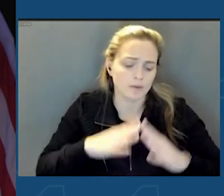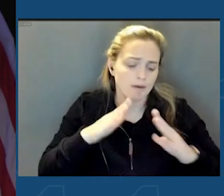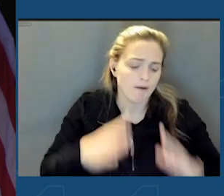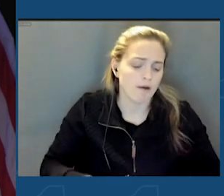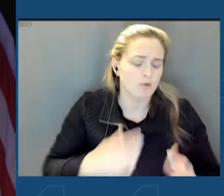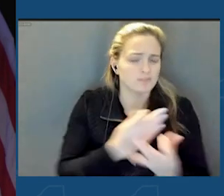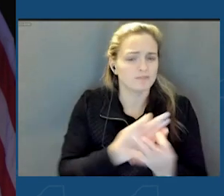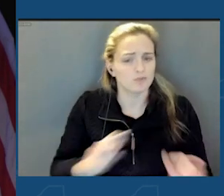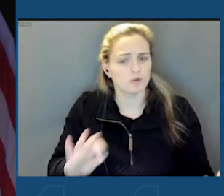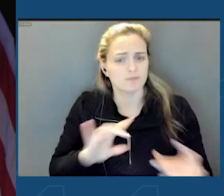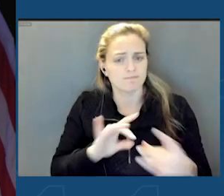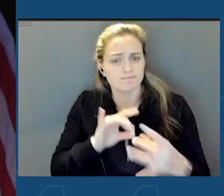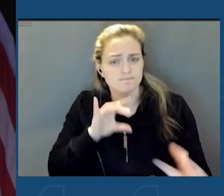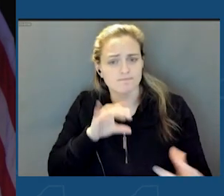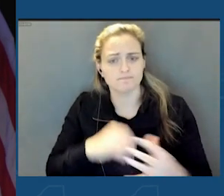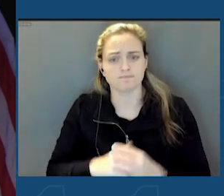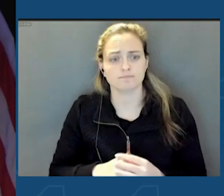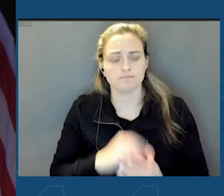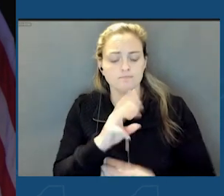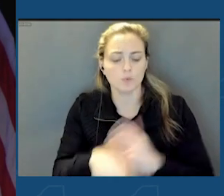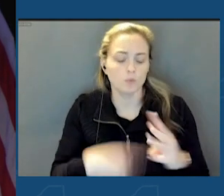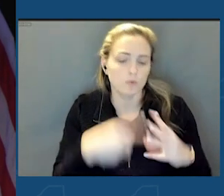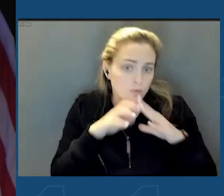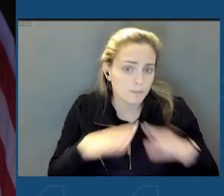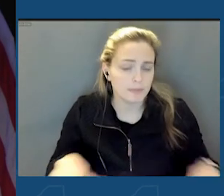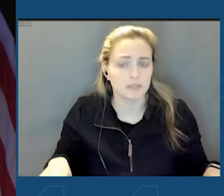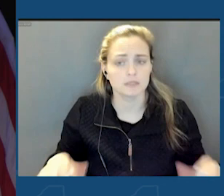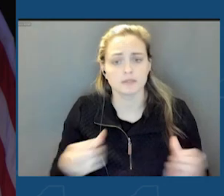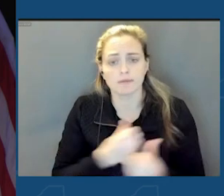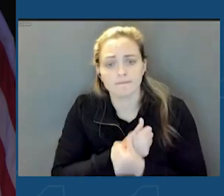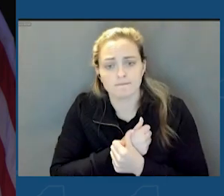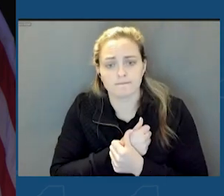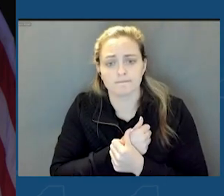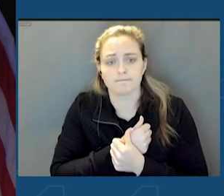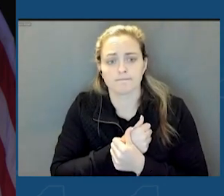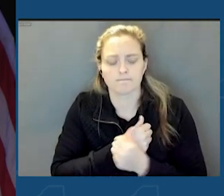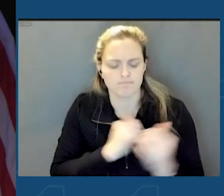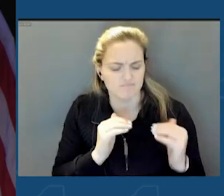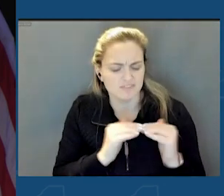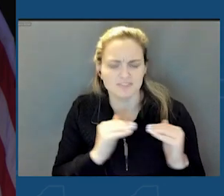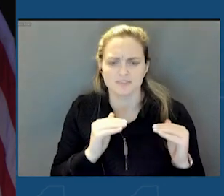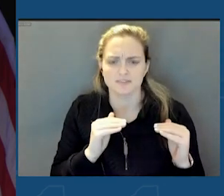freed, a world of peace and love and justice.